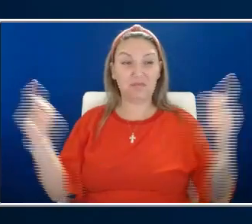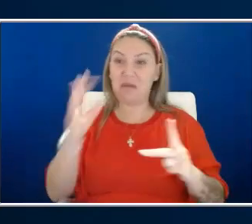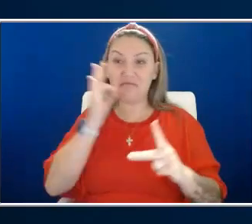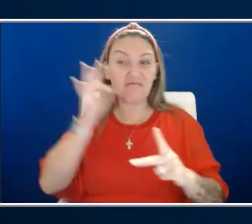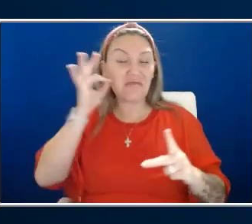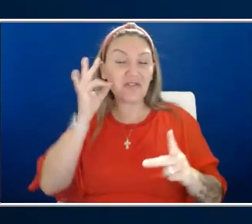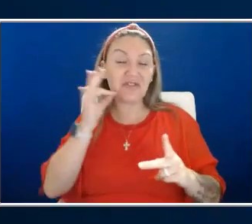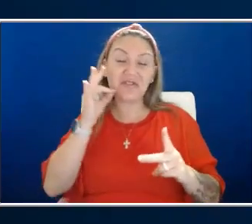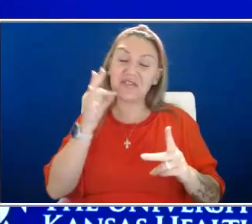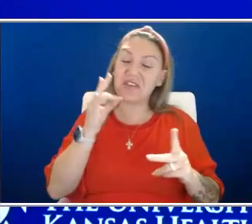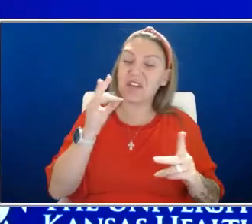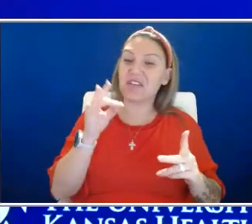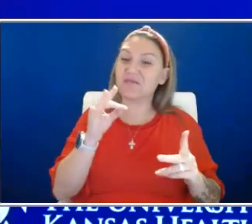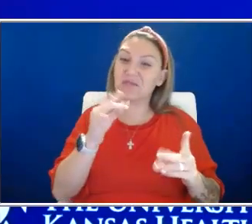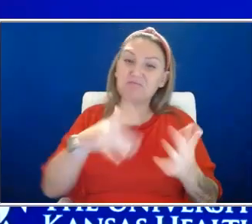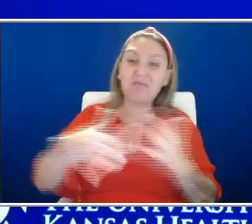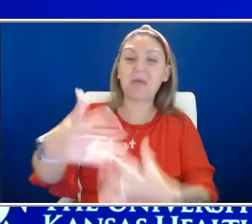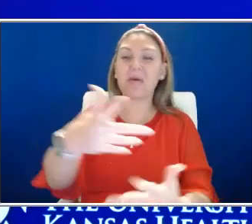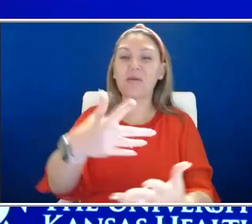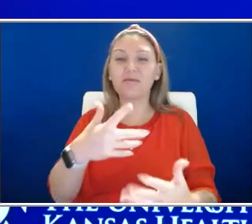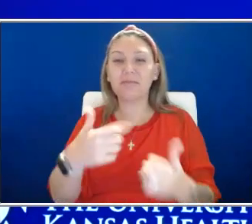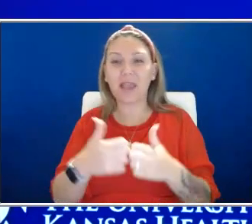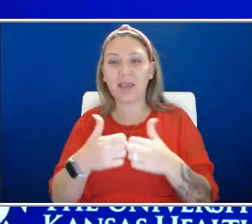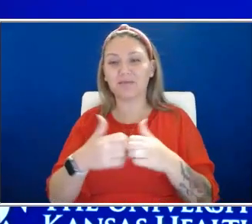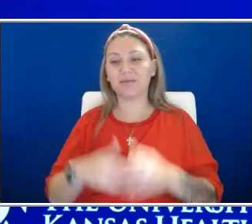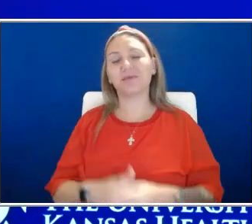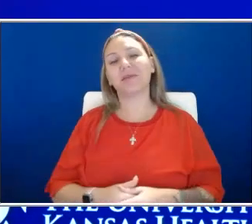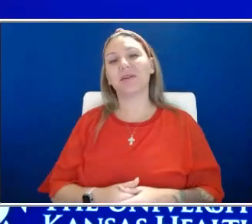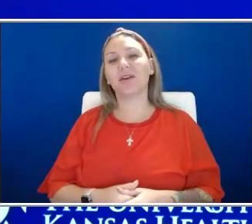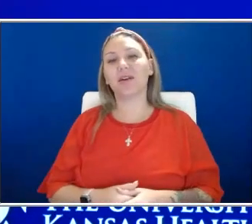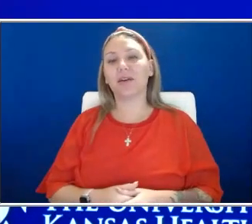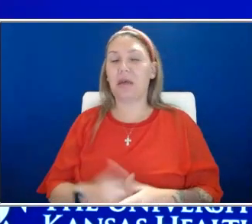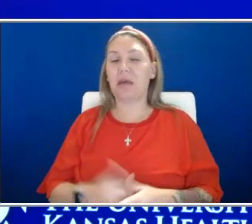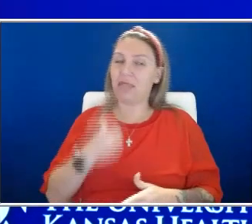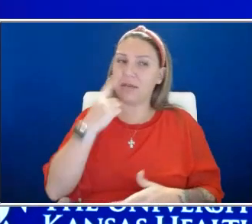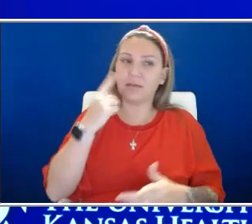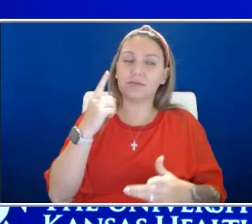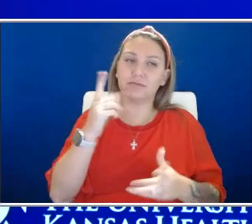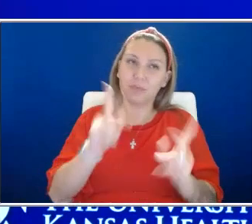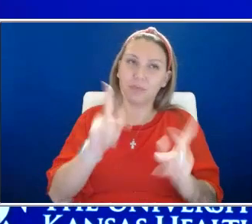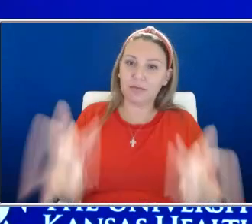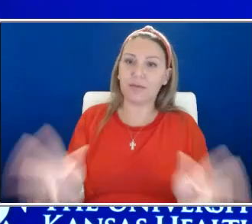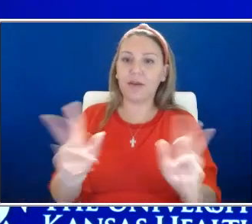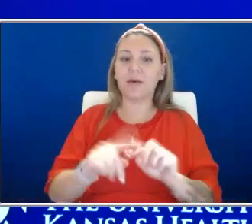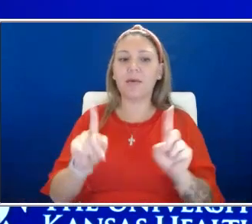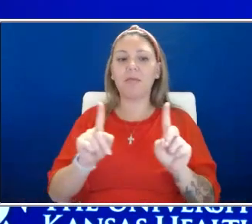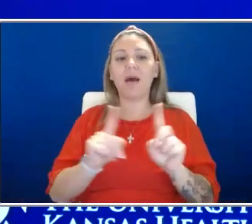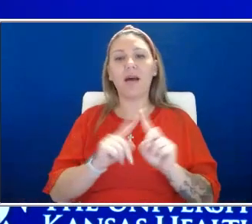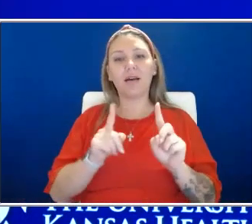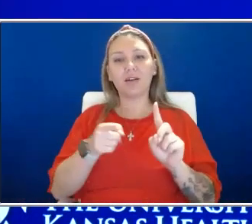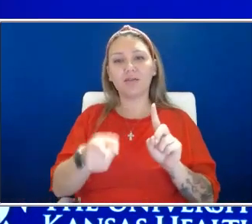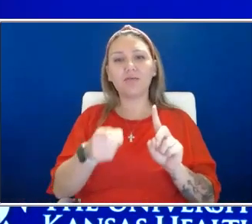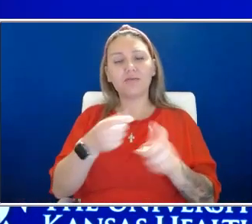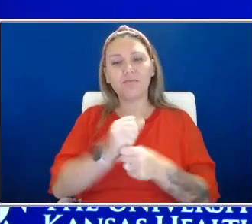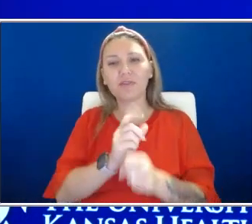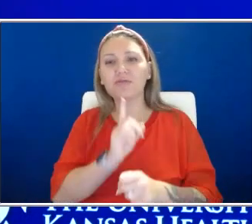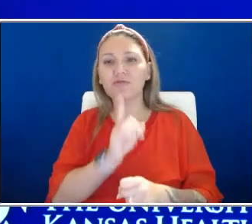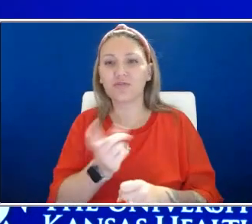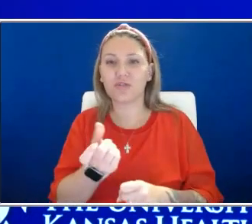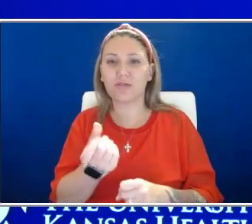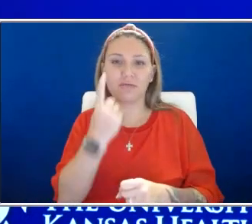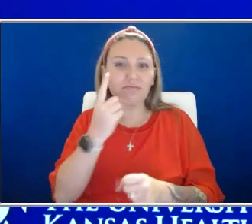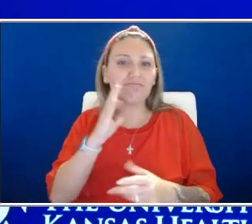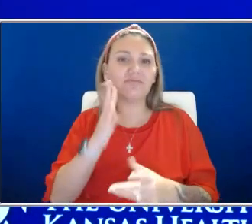Yeah, I mean, I think there's a lot there. First of all, I think people are over it. But again, we also need to make sure that you as an individual understand your risk. We want to